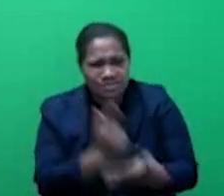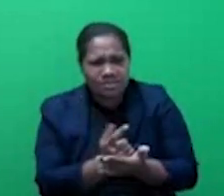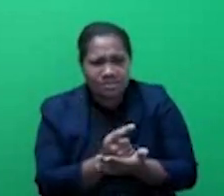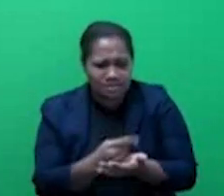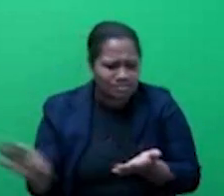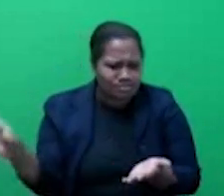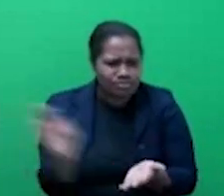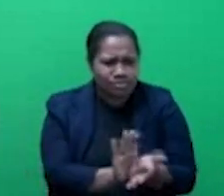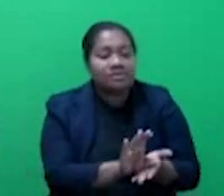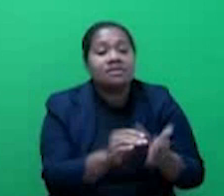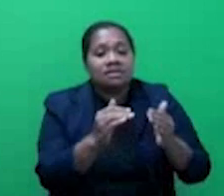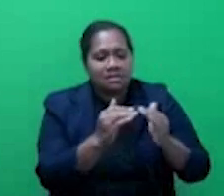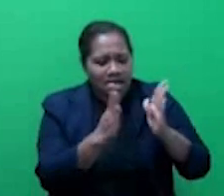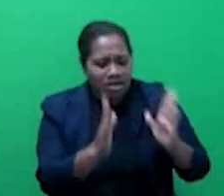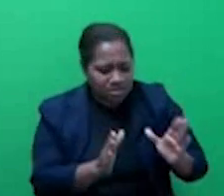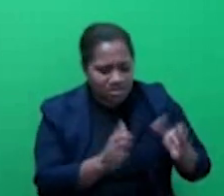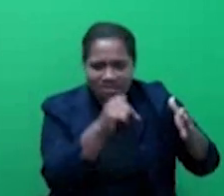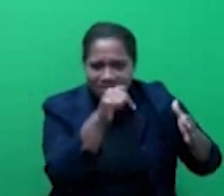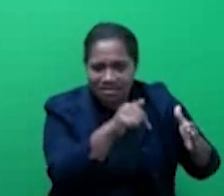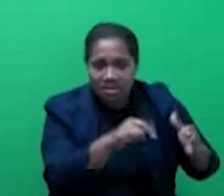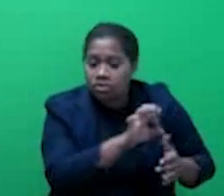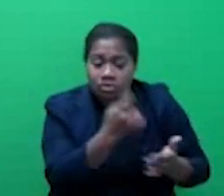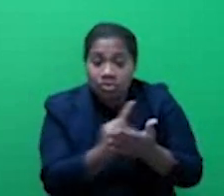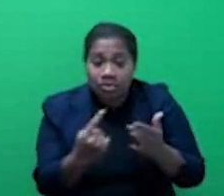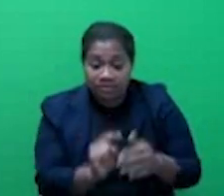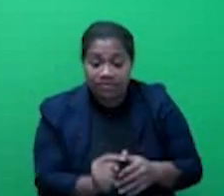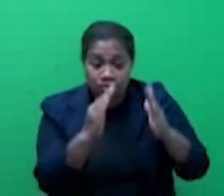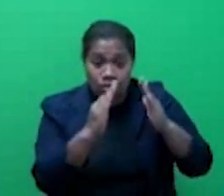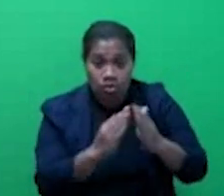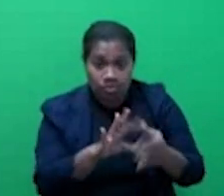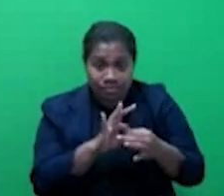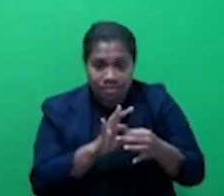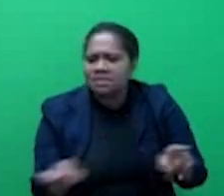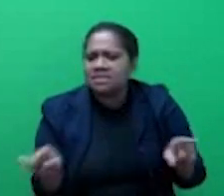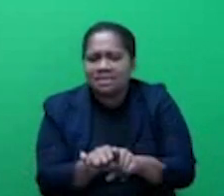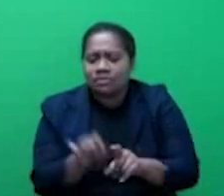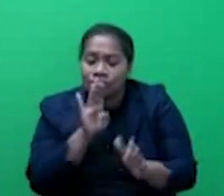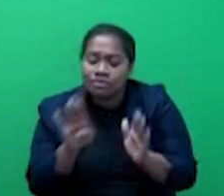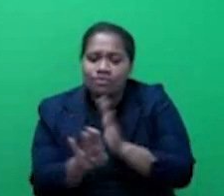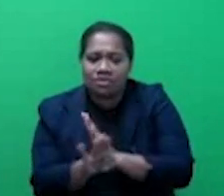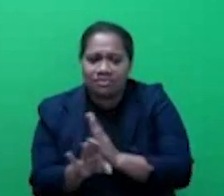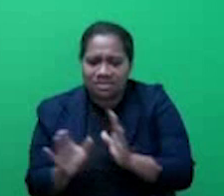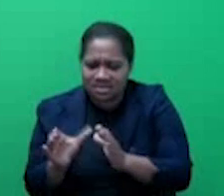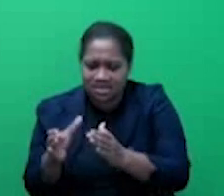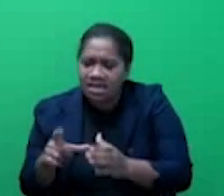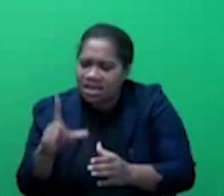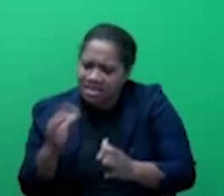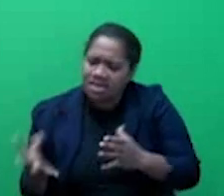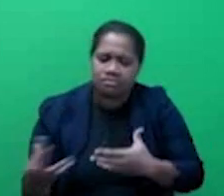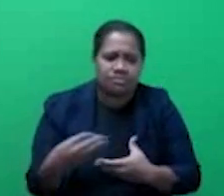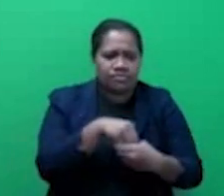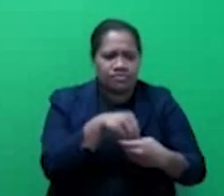housing sector, not only to the first home owners, but also to the private sector, so that they can come on board and start